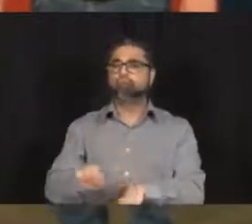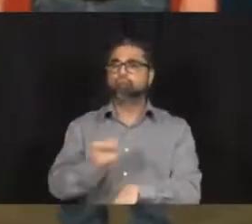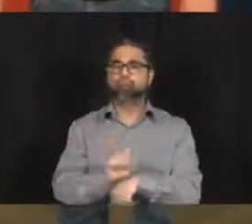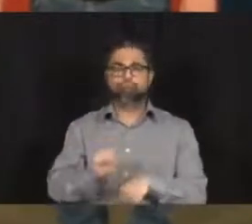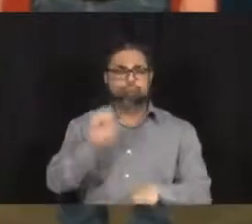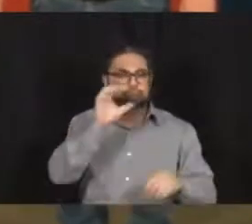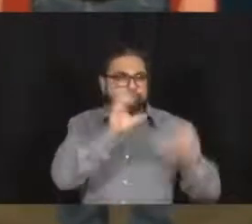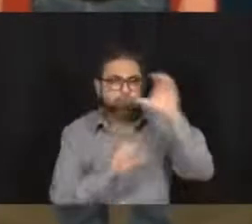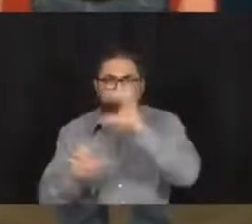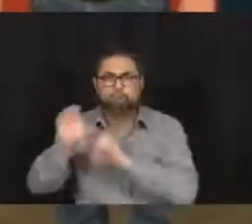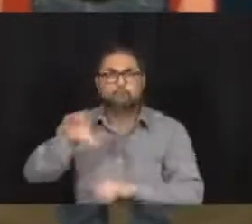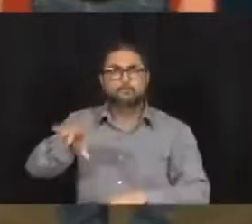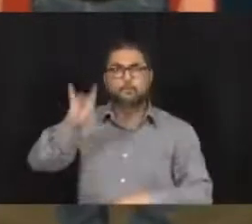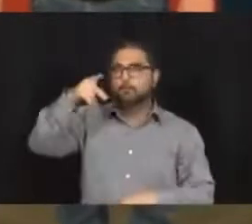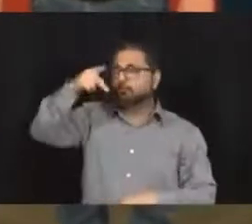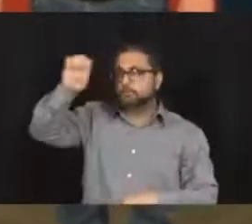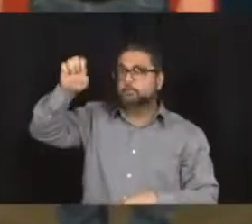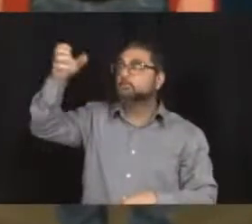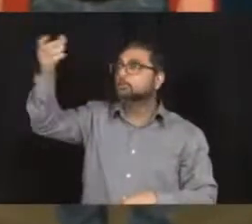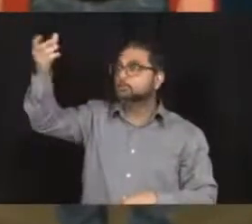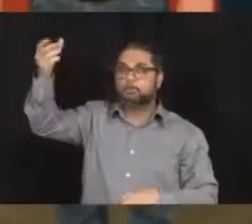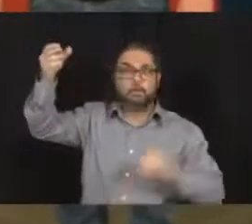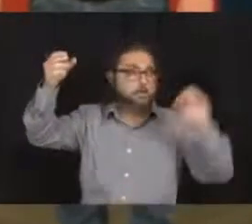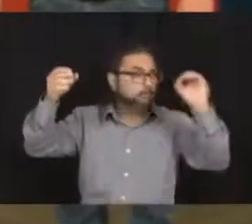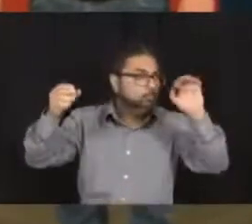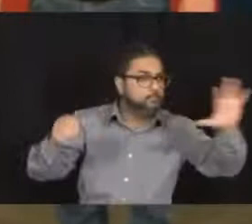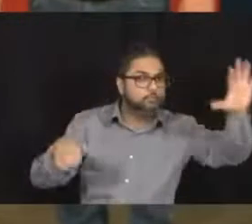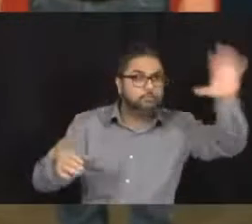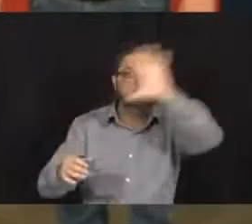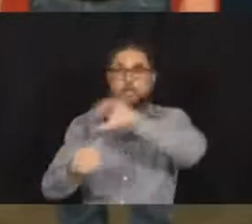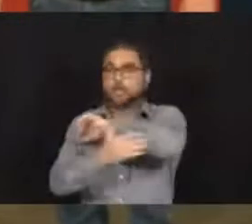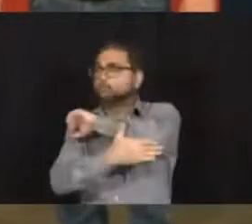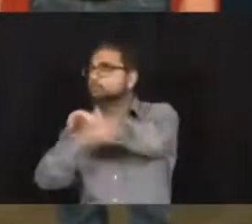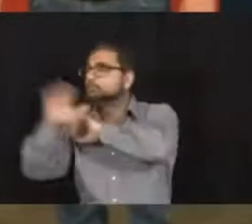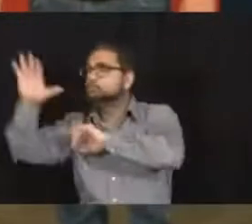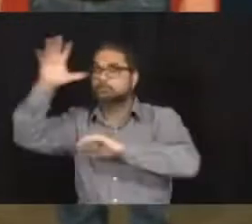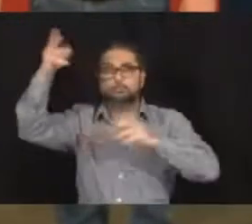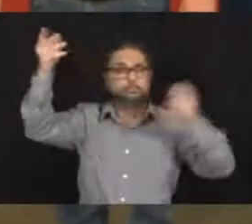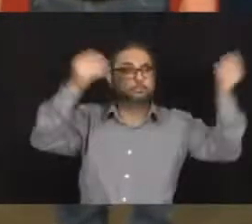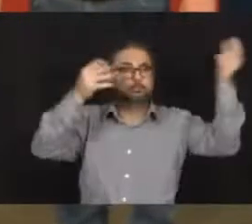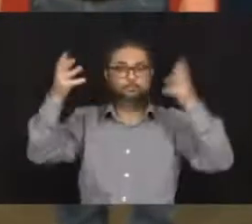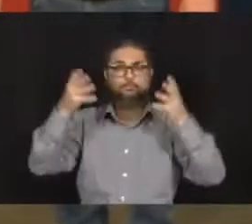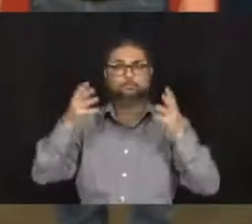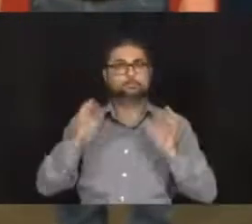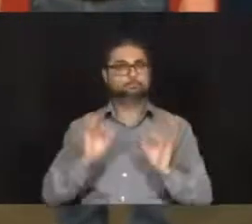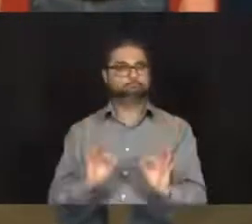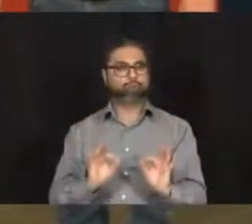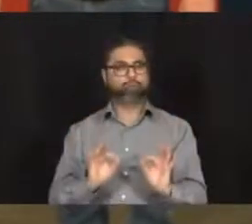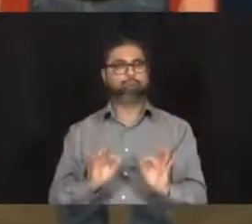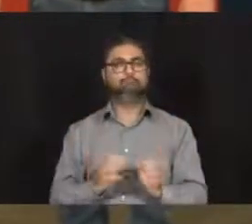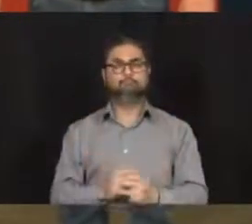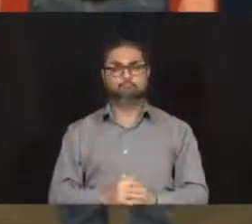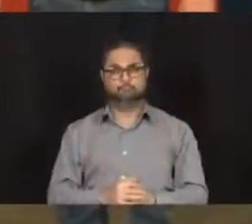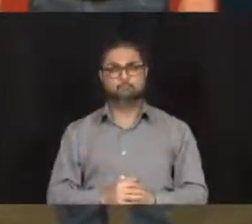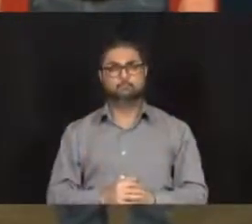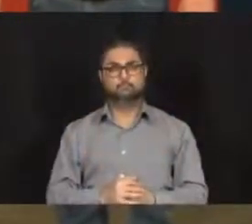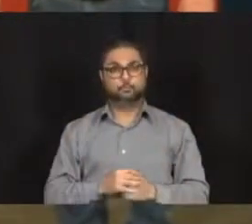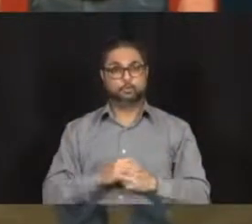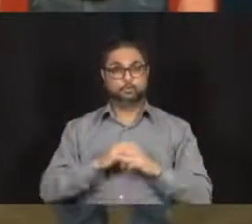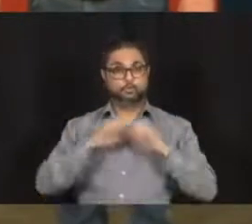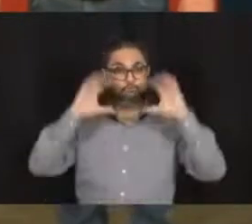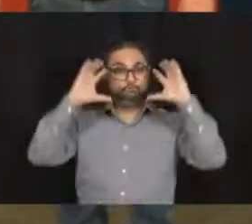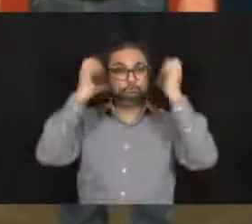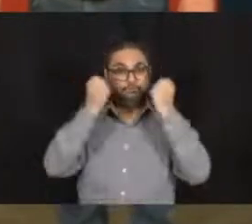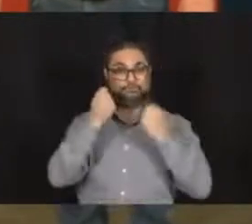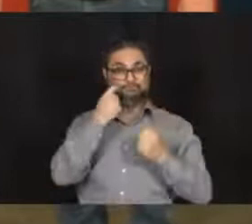province and doing international procurement. The Premier has indicated that we've had so many people that have stepped forward domestically to help